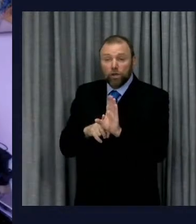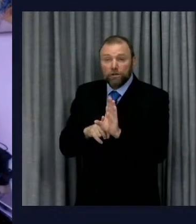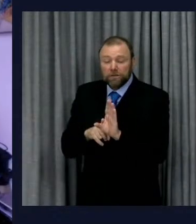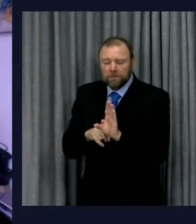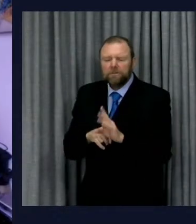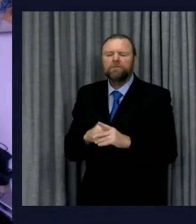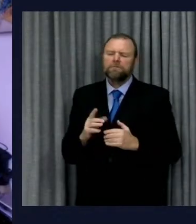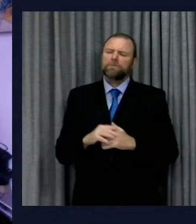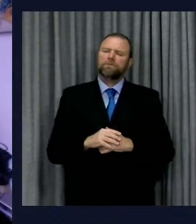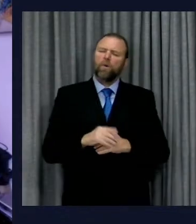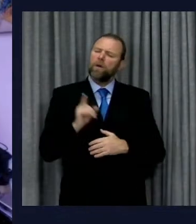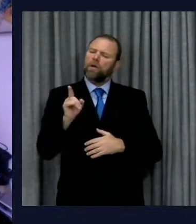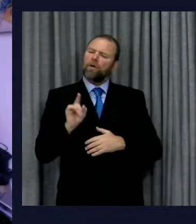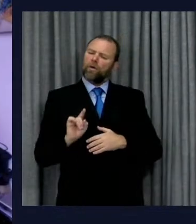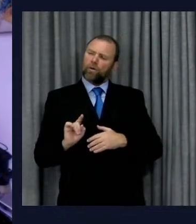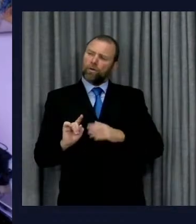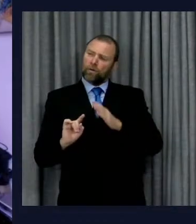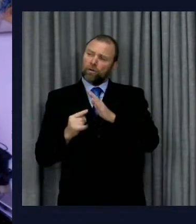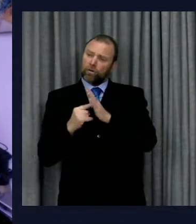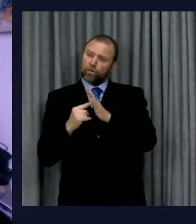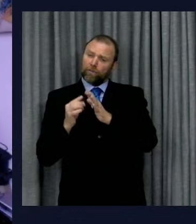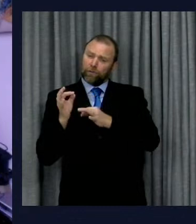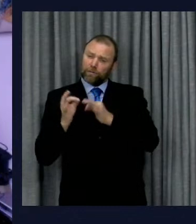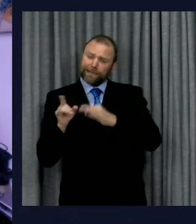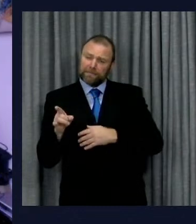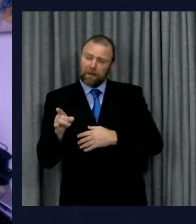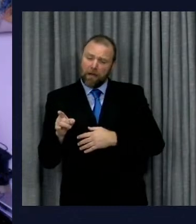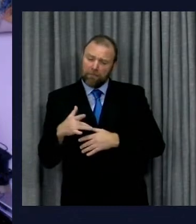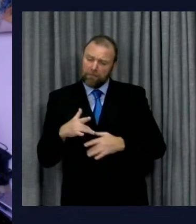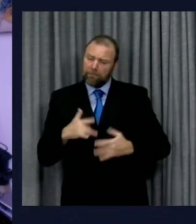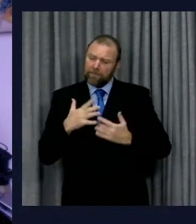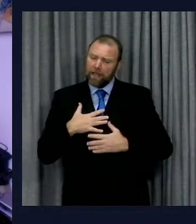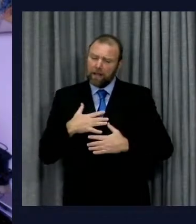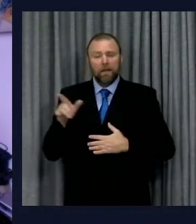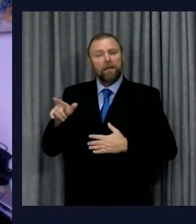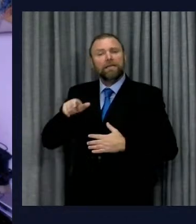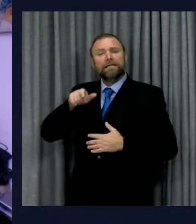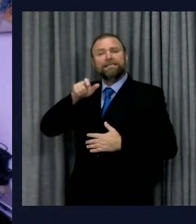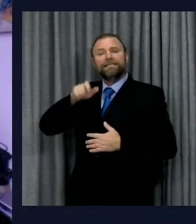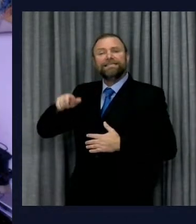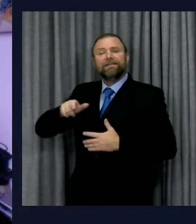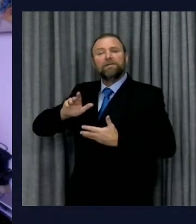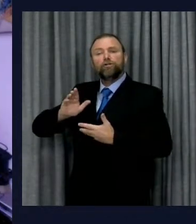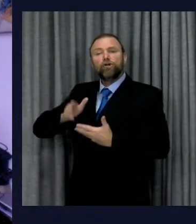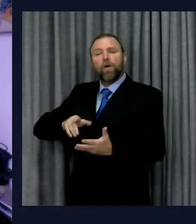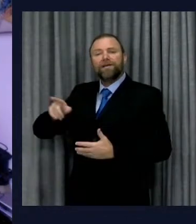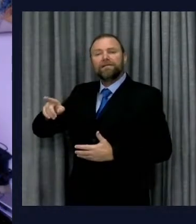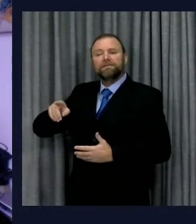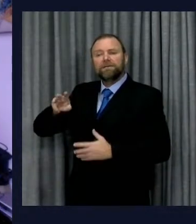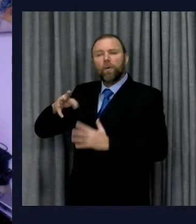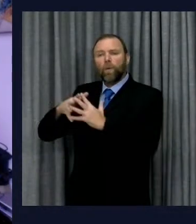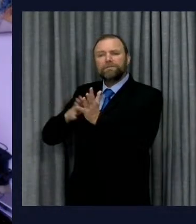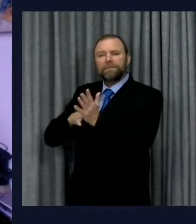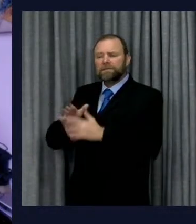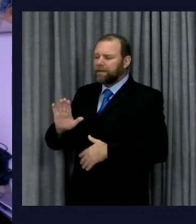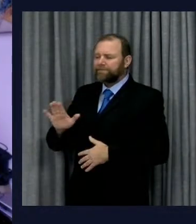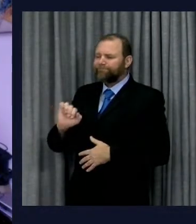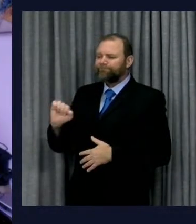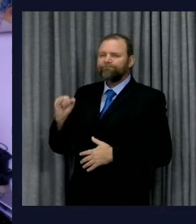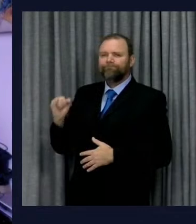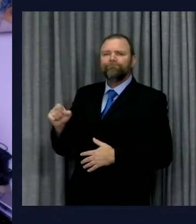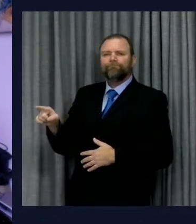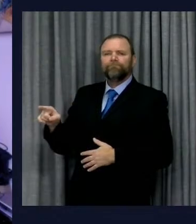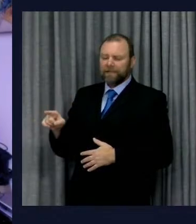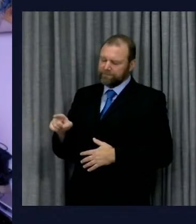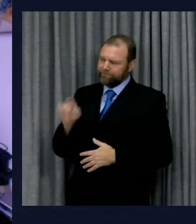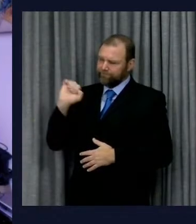the First Minister take the view that it's not so much the civil service at Westminster, but a lack of effort and attention to the job in